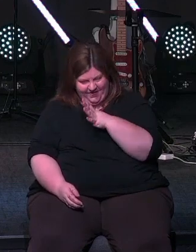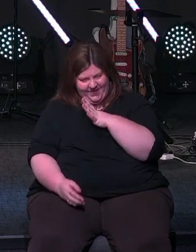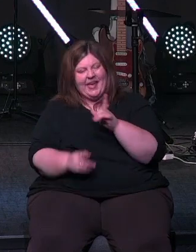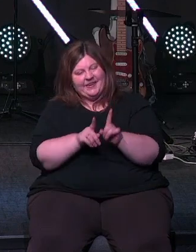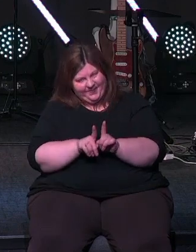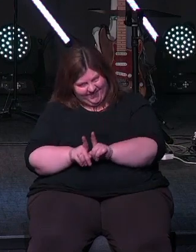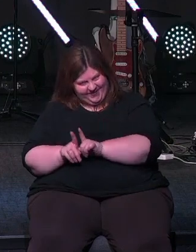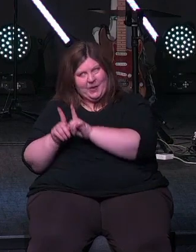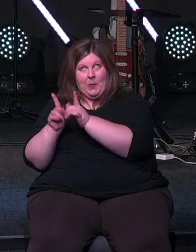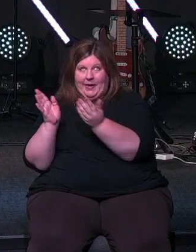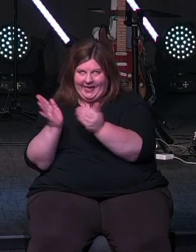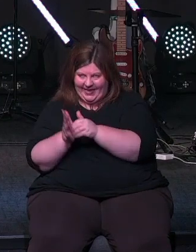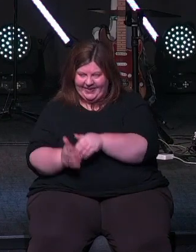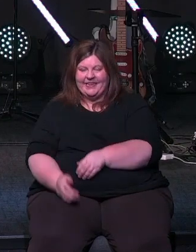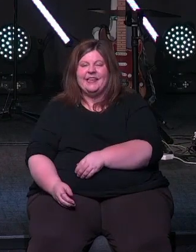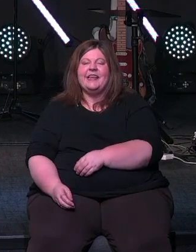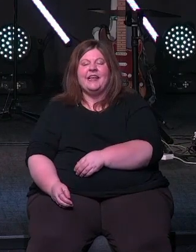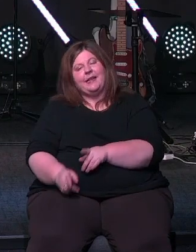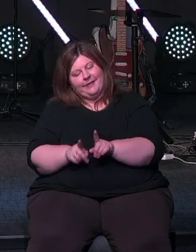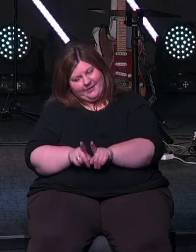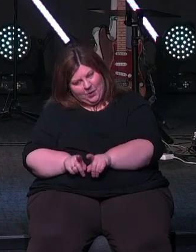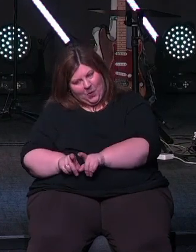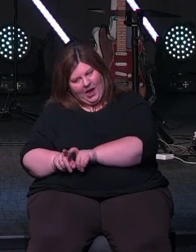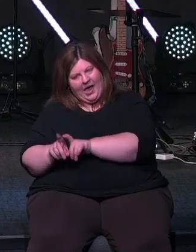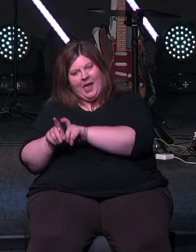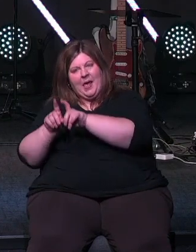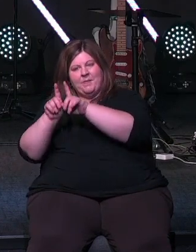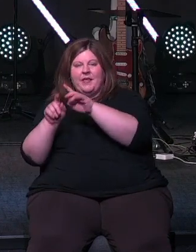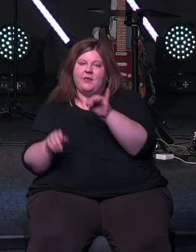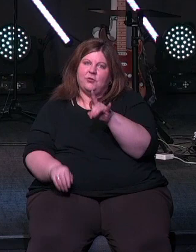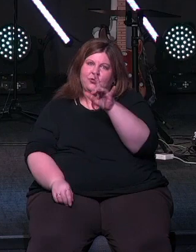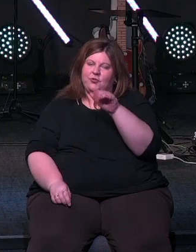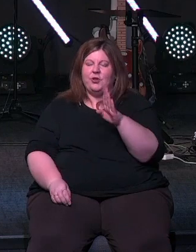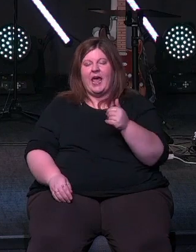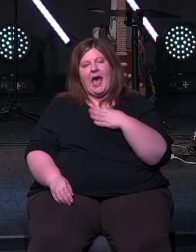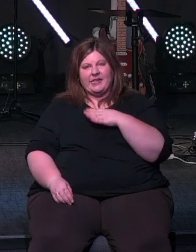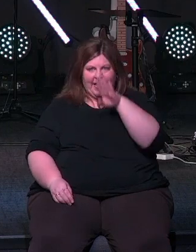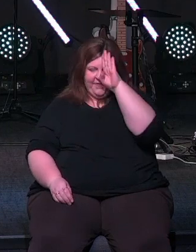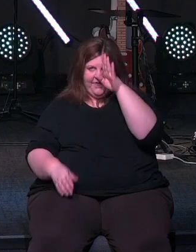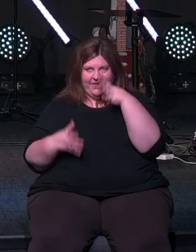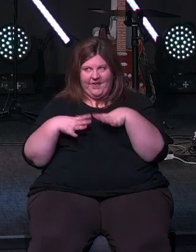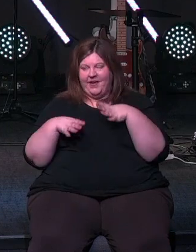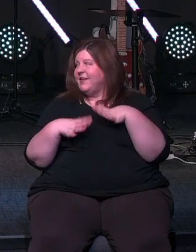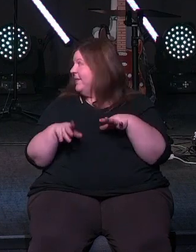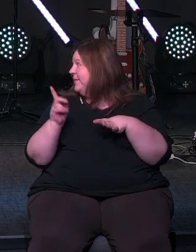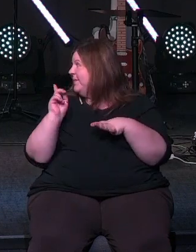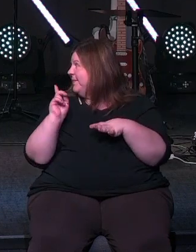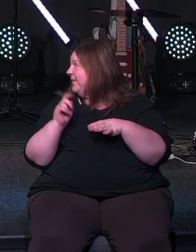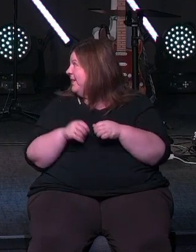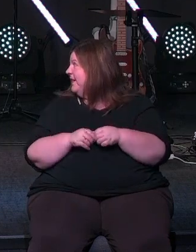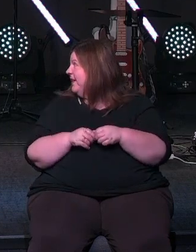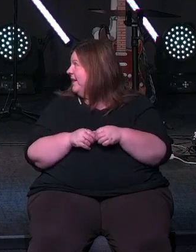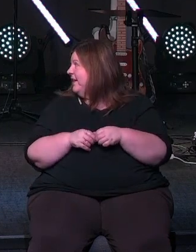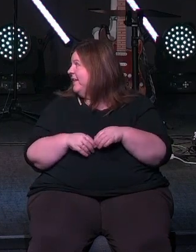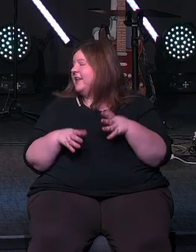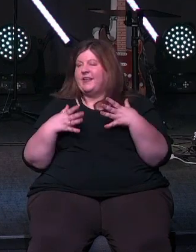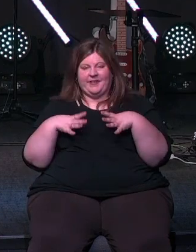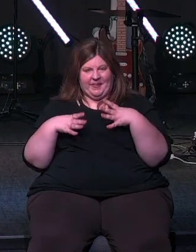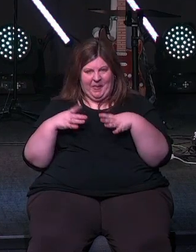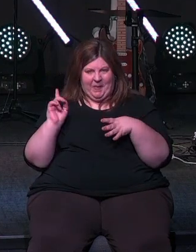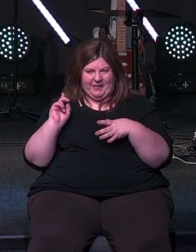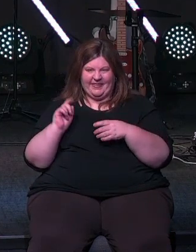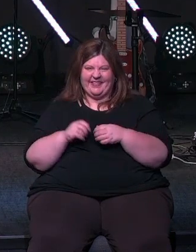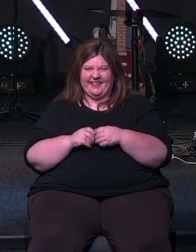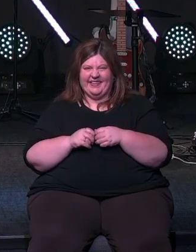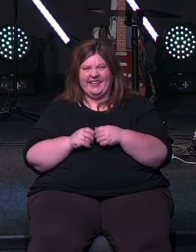take you again. And as they're walking up the stairs, Judah's wearing his firefighter outfit. You can go to this next photo. He's wearing his firefighter outfit.